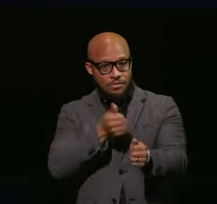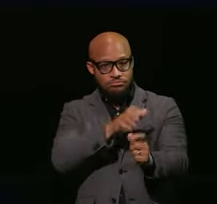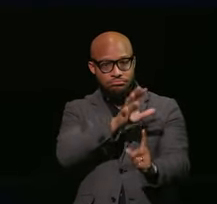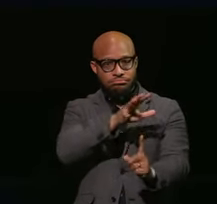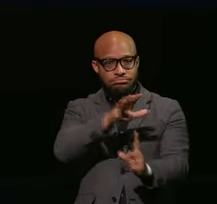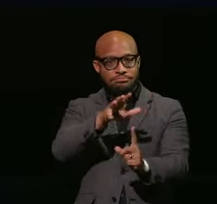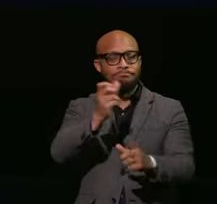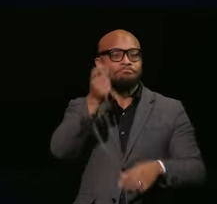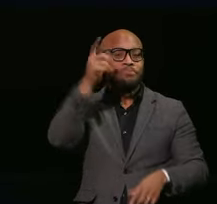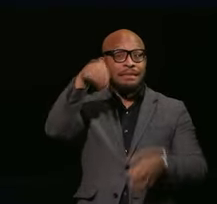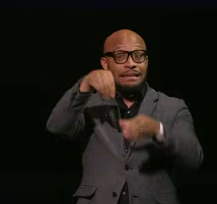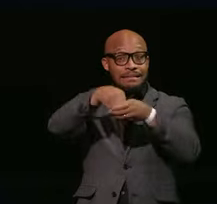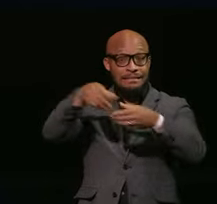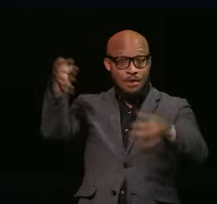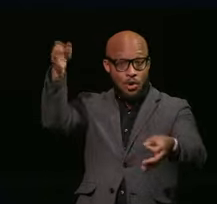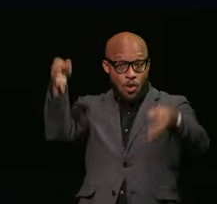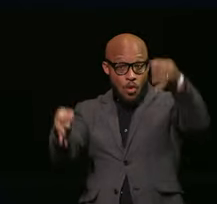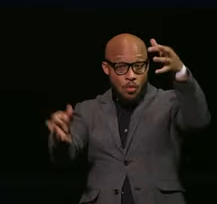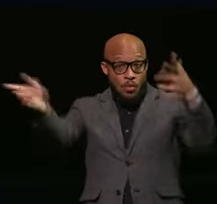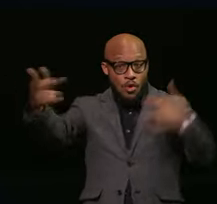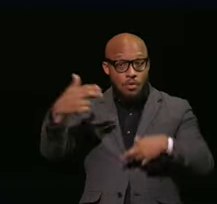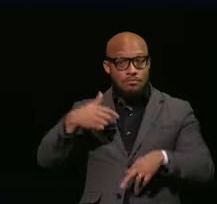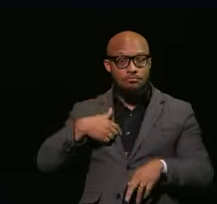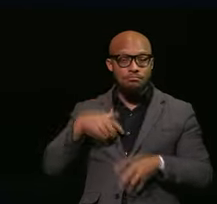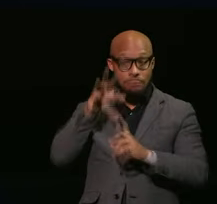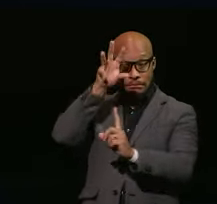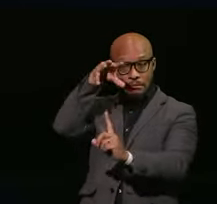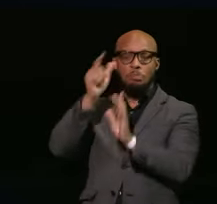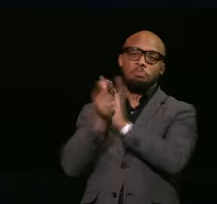film inside the courtroom, you know, so that was something